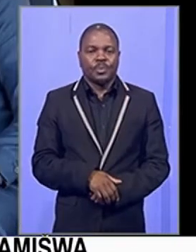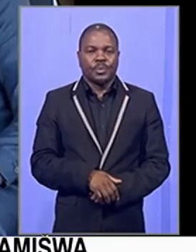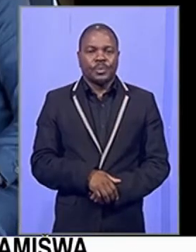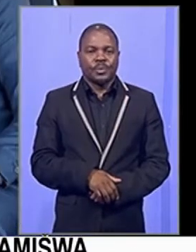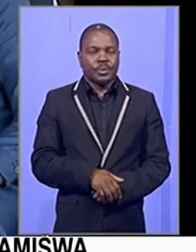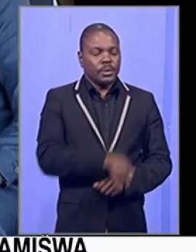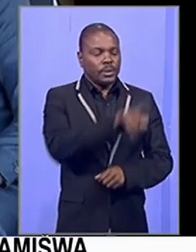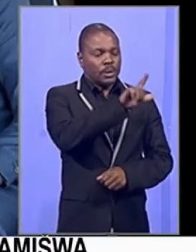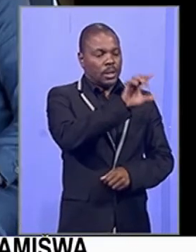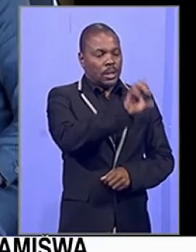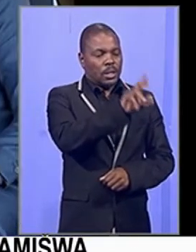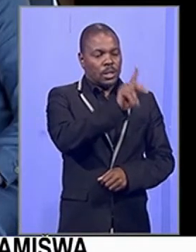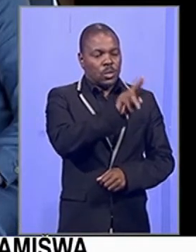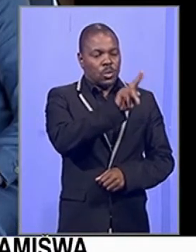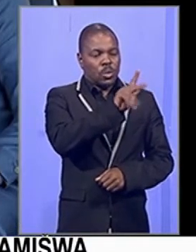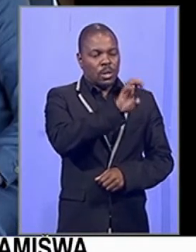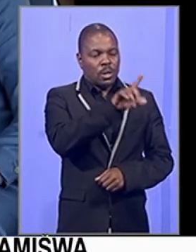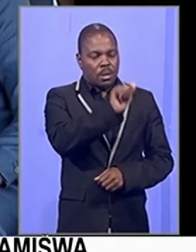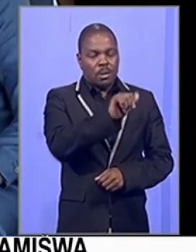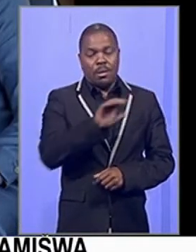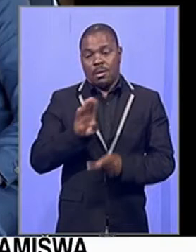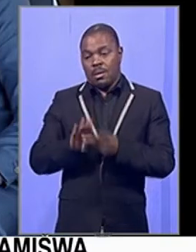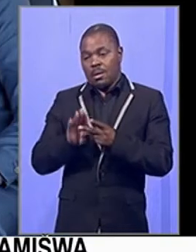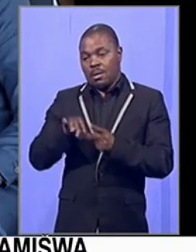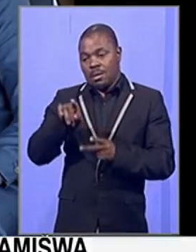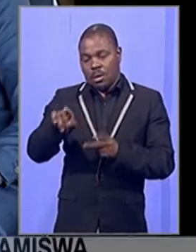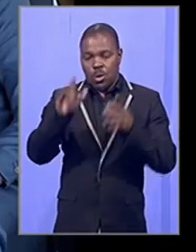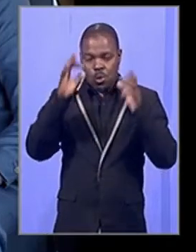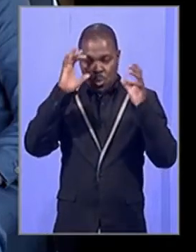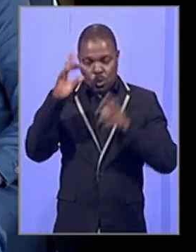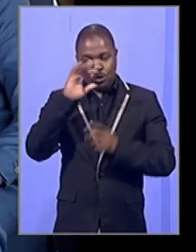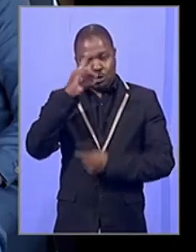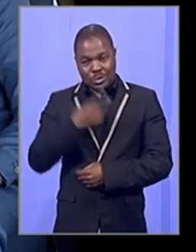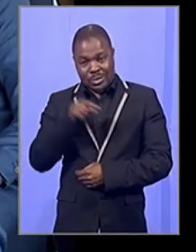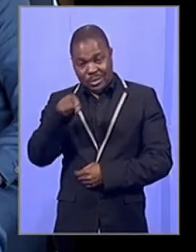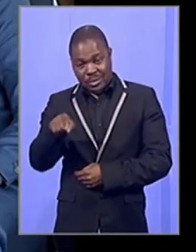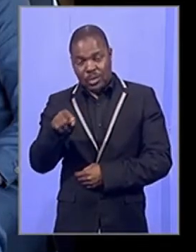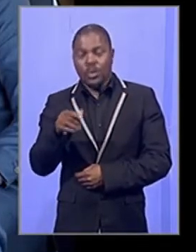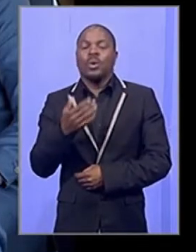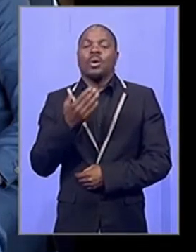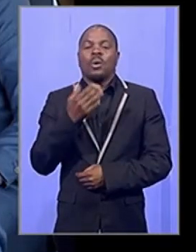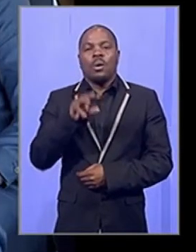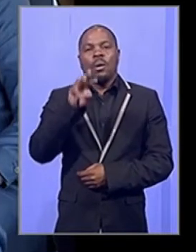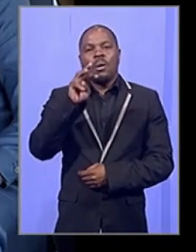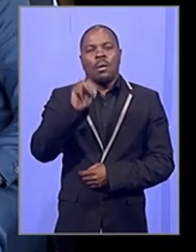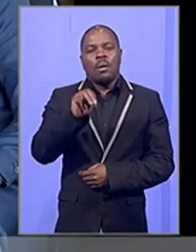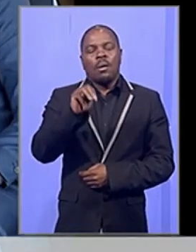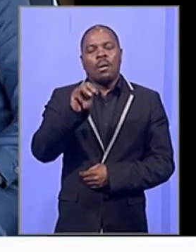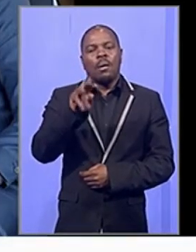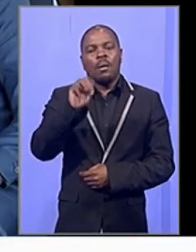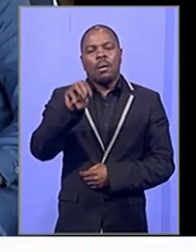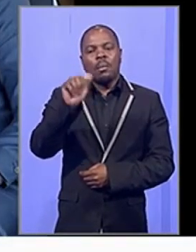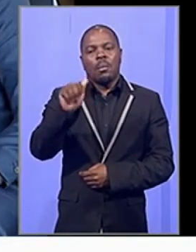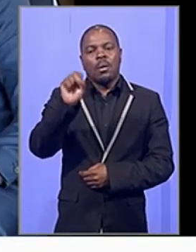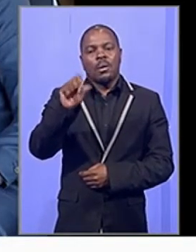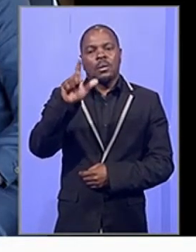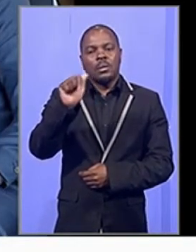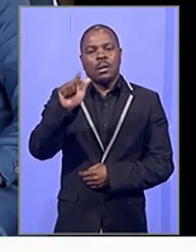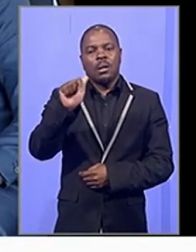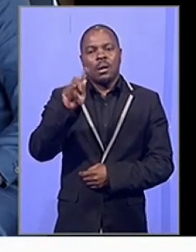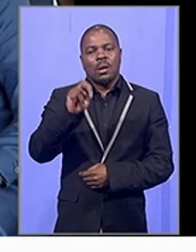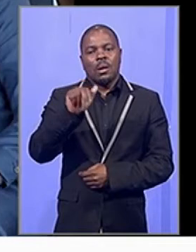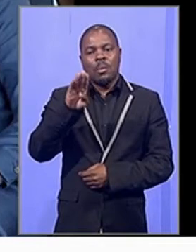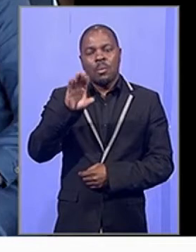Kgošana le kukela le kgošigatšana Masalanabo Mojatši ke bana ba kgošigadi Makobo Mojatši wa Boselela yo a